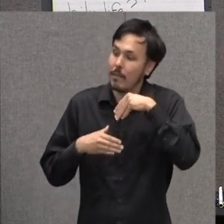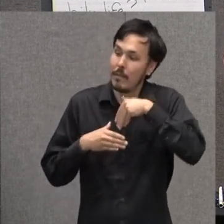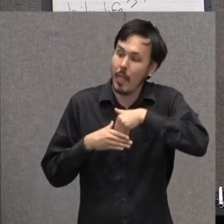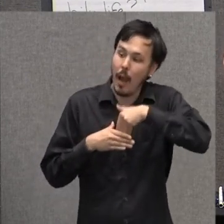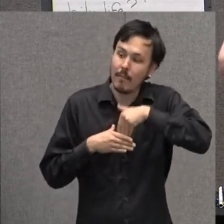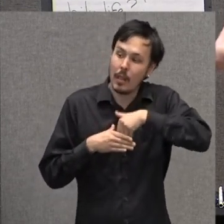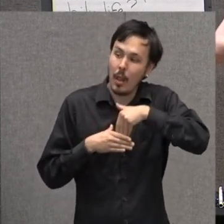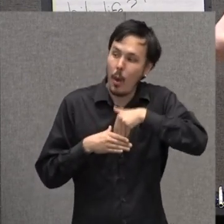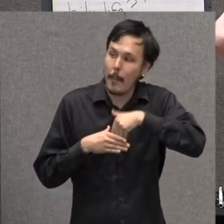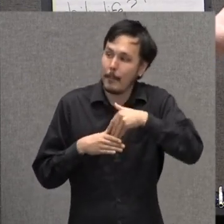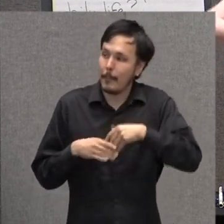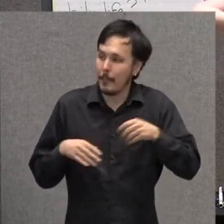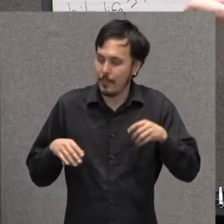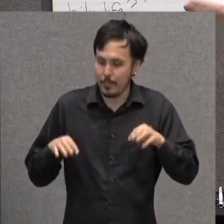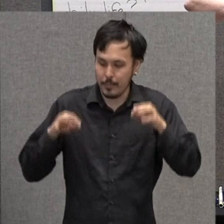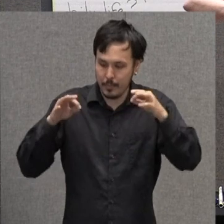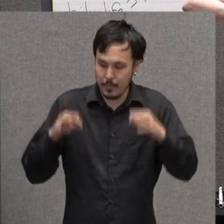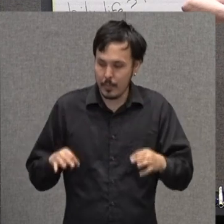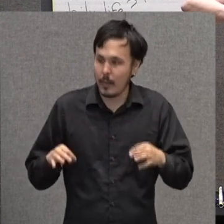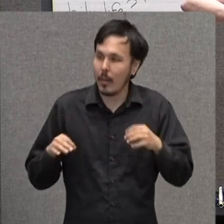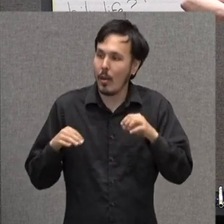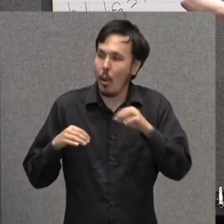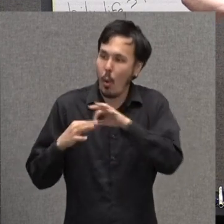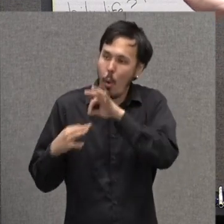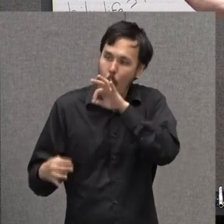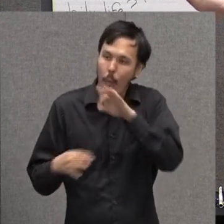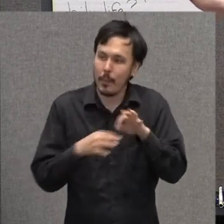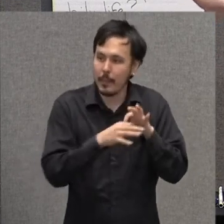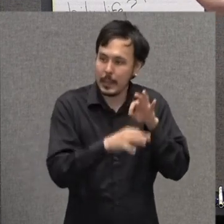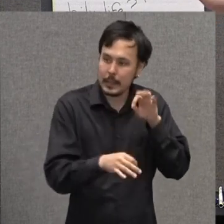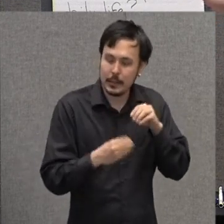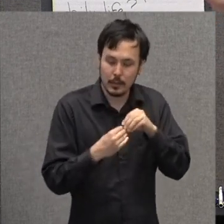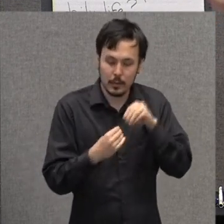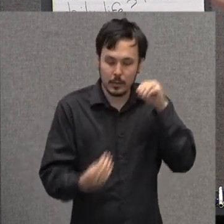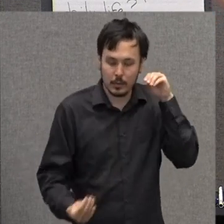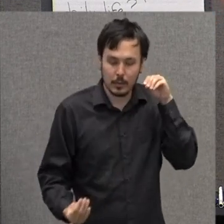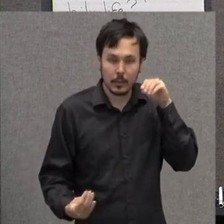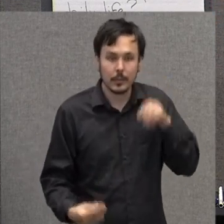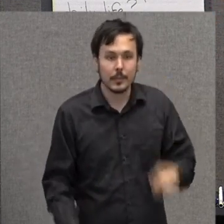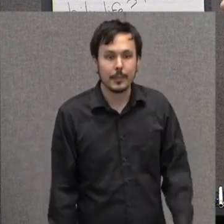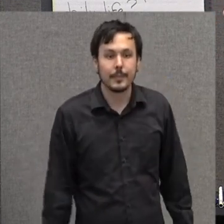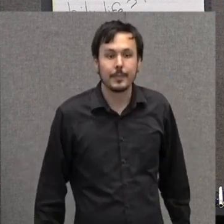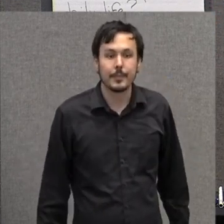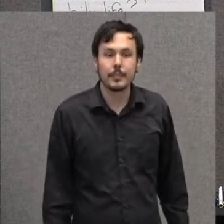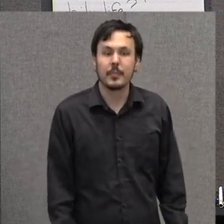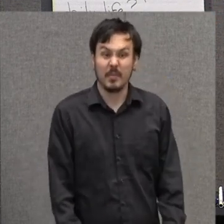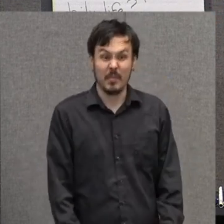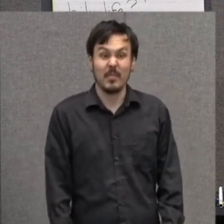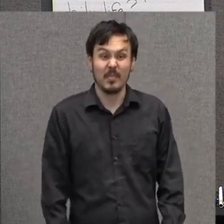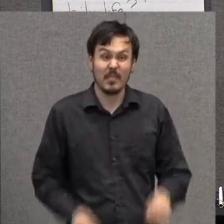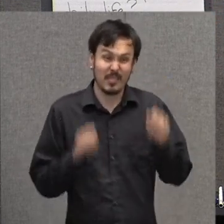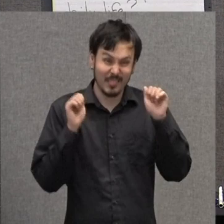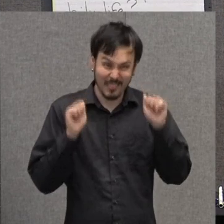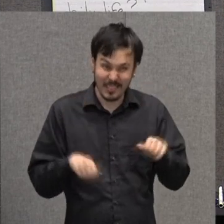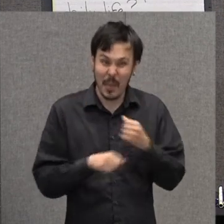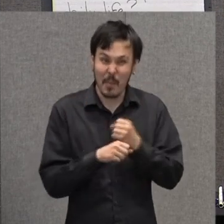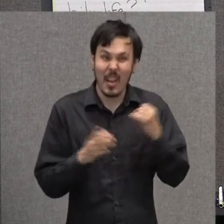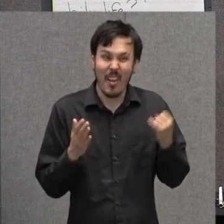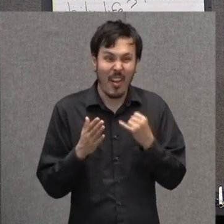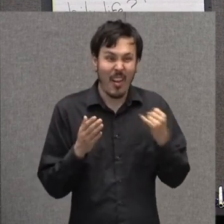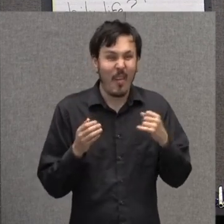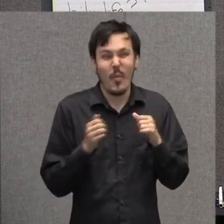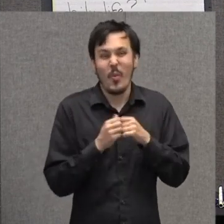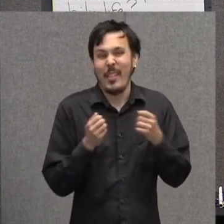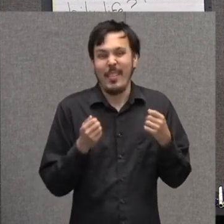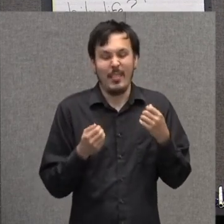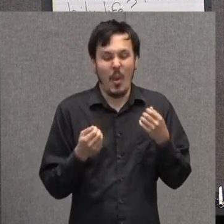flat. So I'd cut the two sides like so. You can make art pretty much out of anything, don't you think? I absolutely